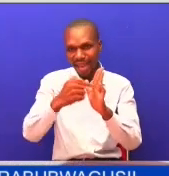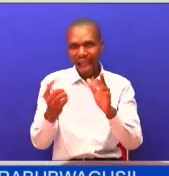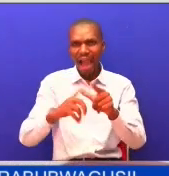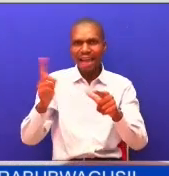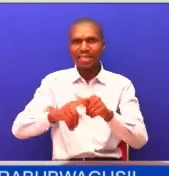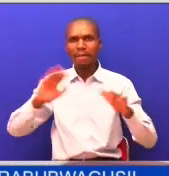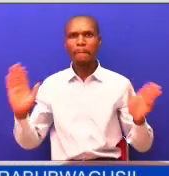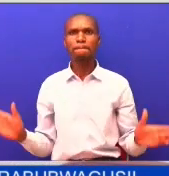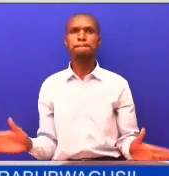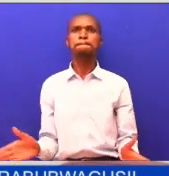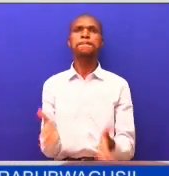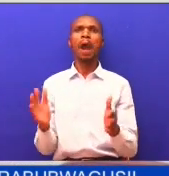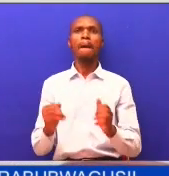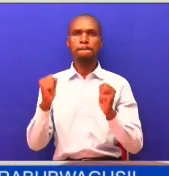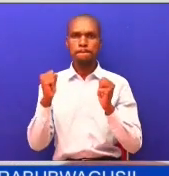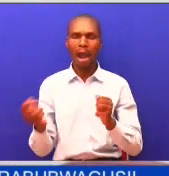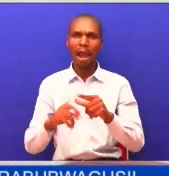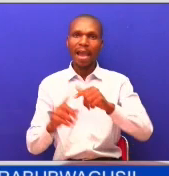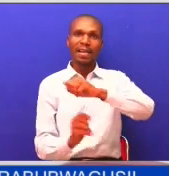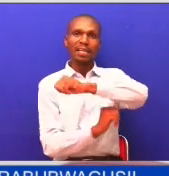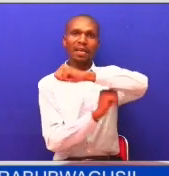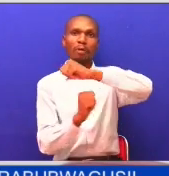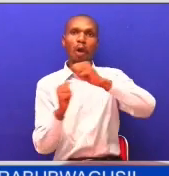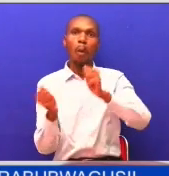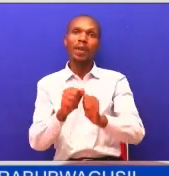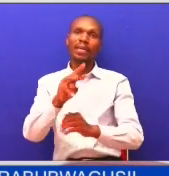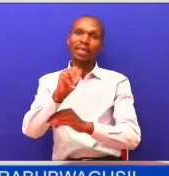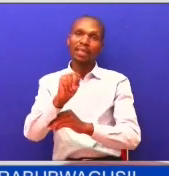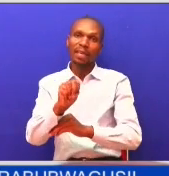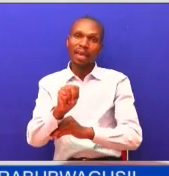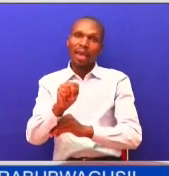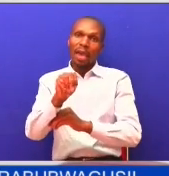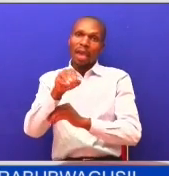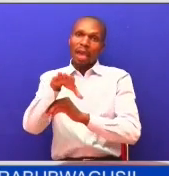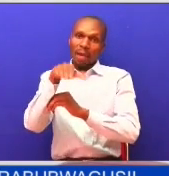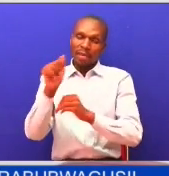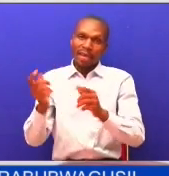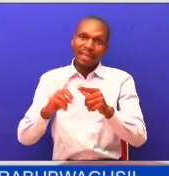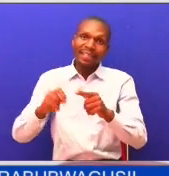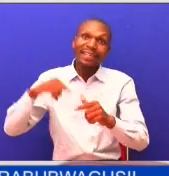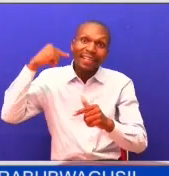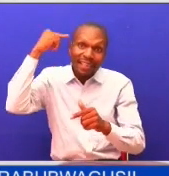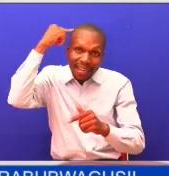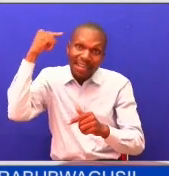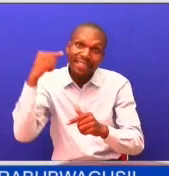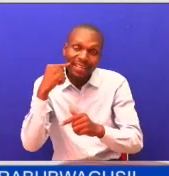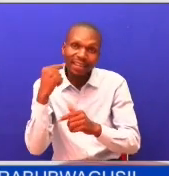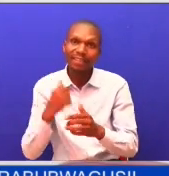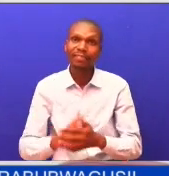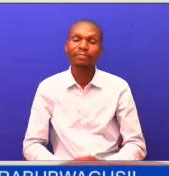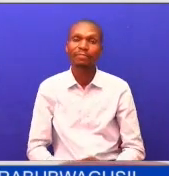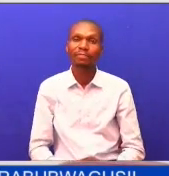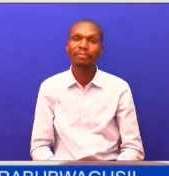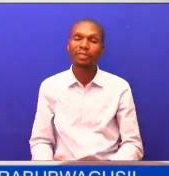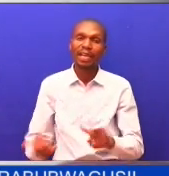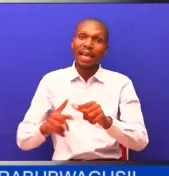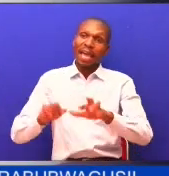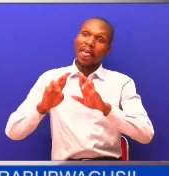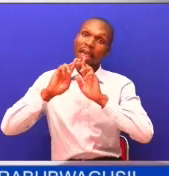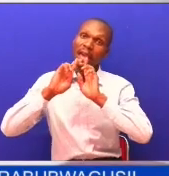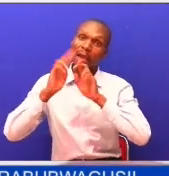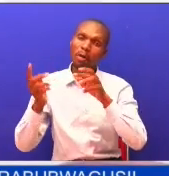chinguru gose okaba seconded no MCA obene. Ensemo ya agenda omuske Karen ya Muita Magara. Uyote